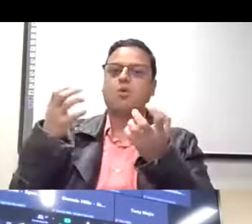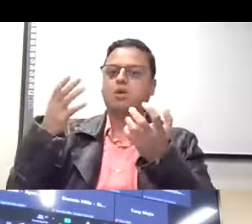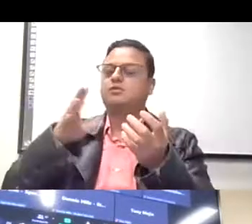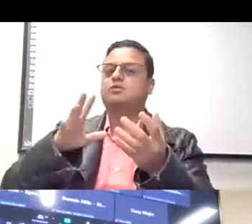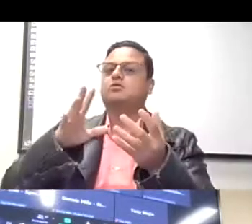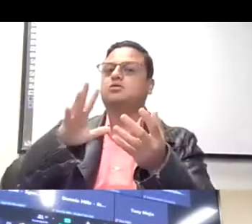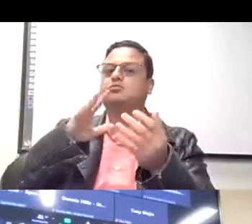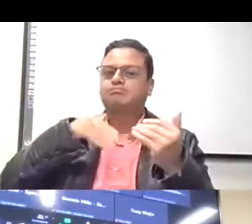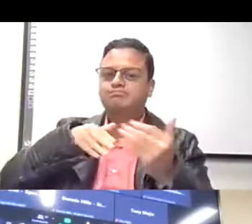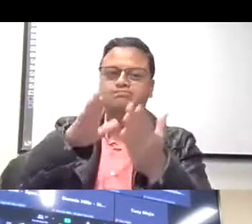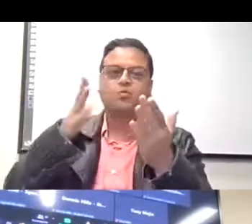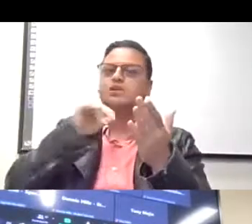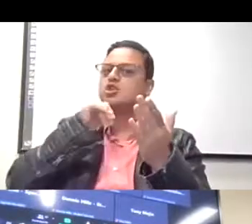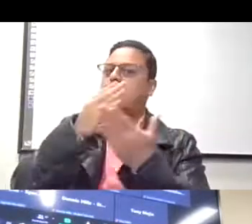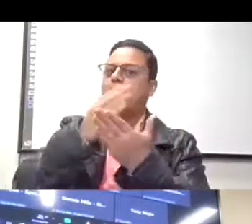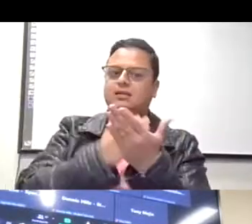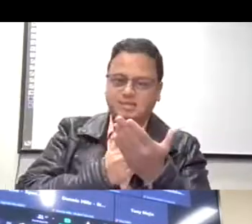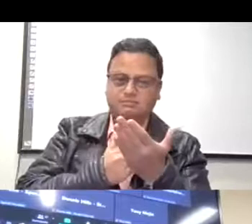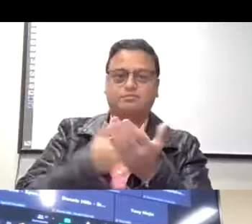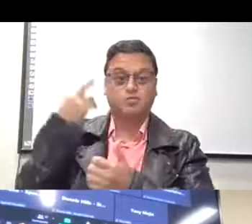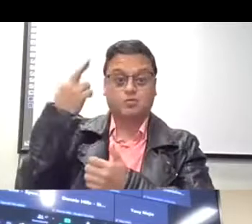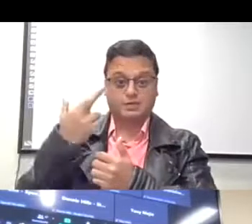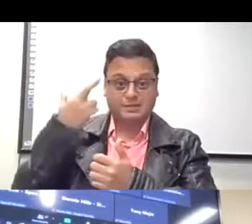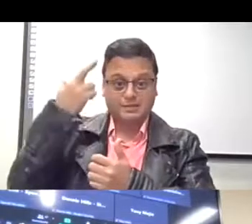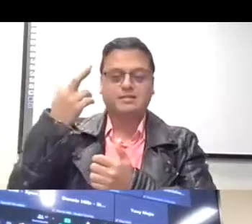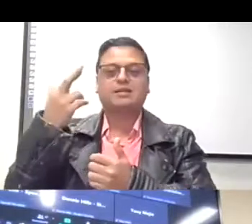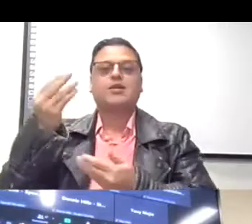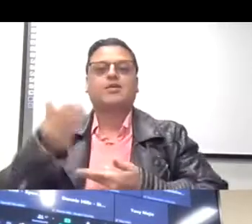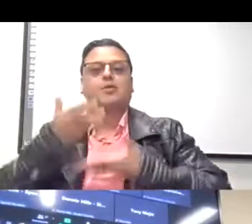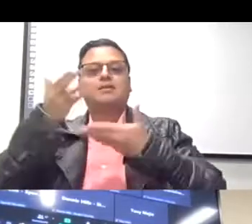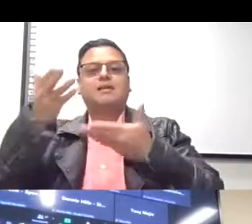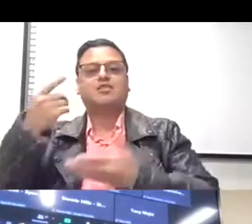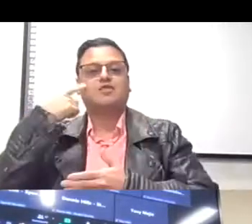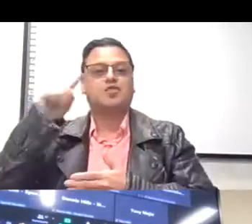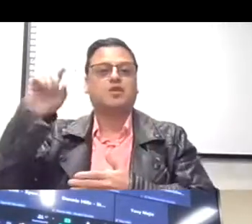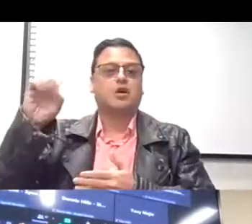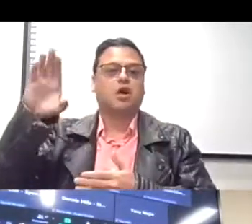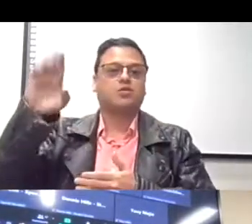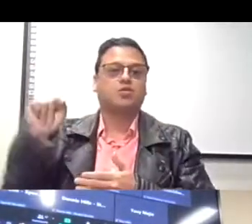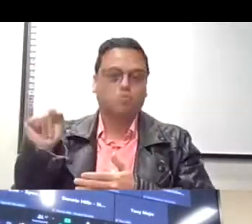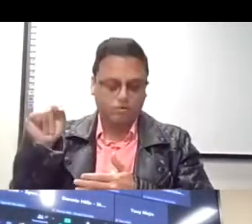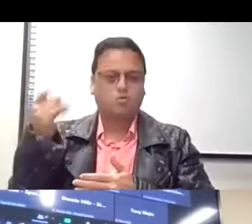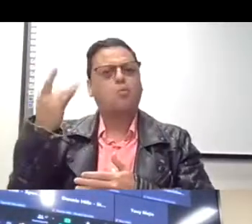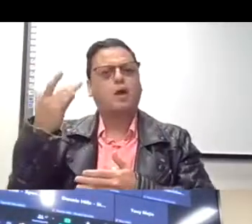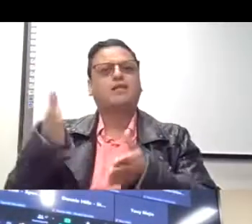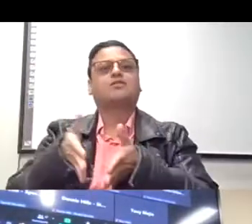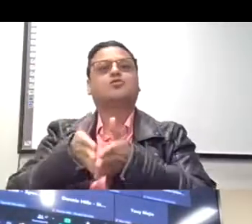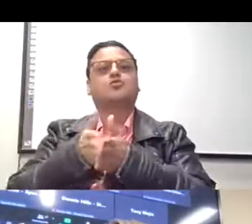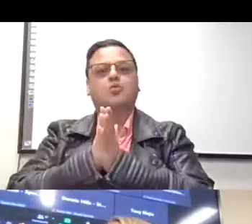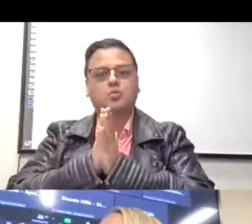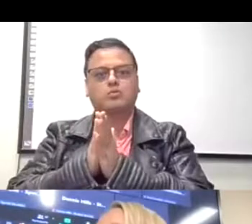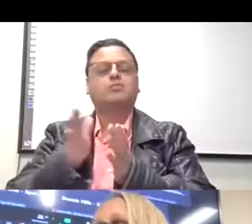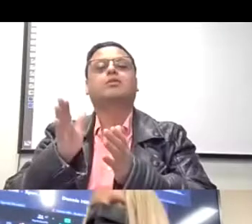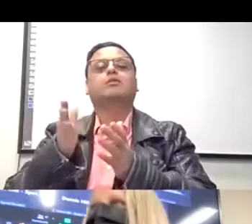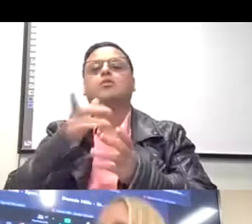why it's not listed. The reason is that the presentation in October came at the request of a school board member. So it's